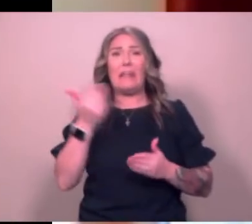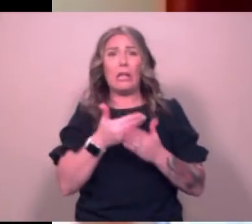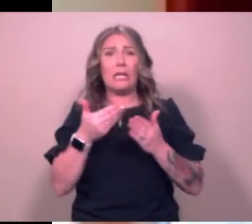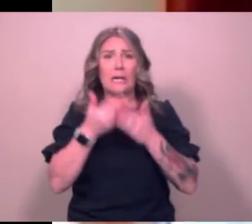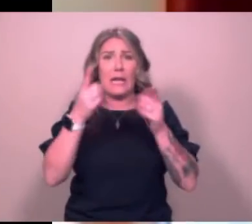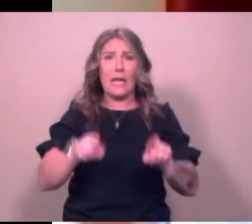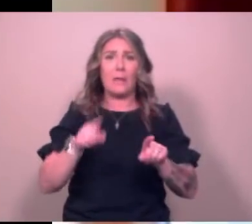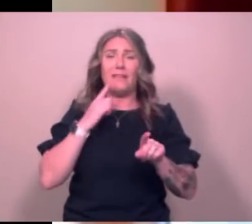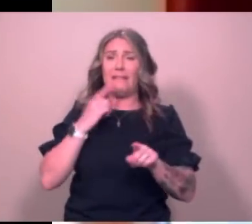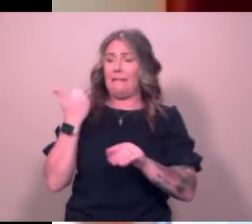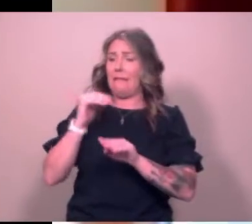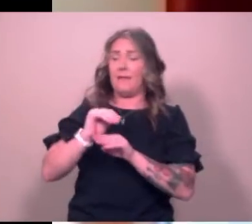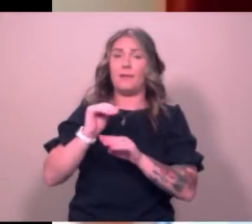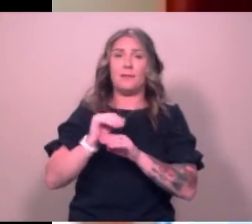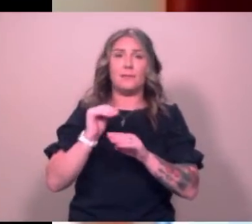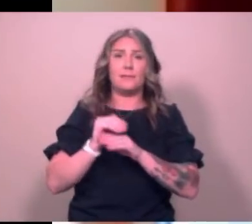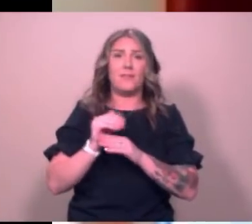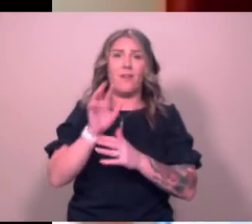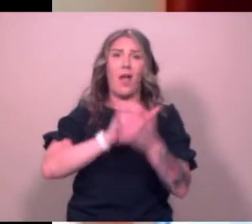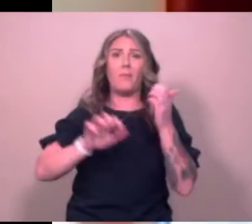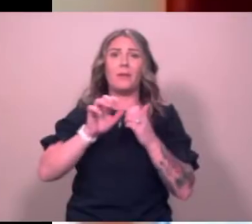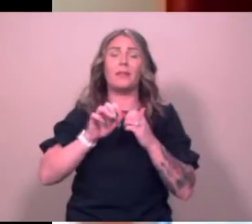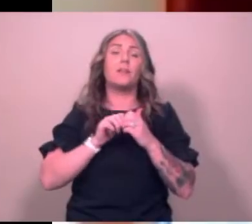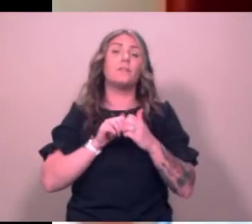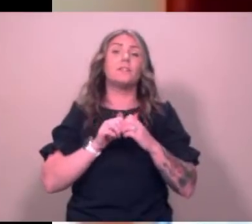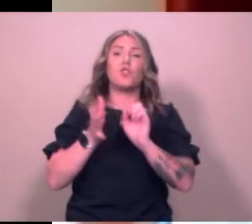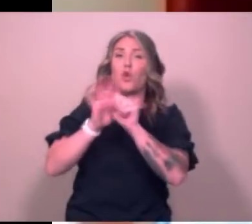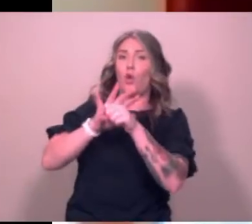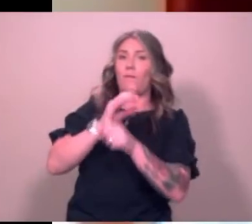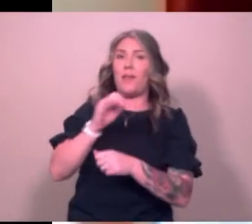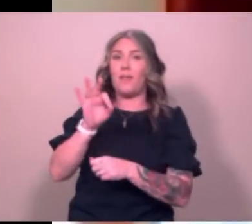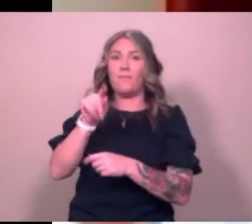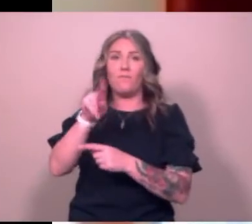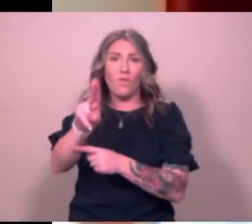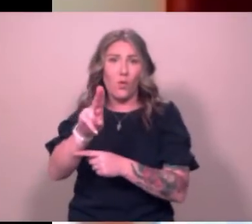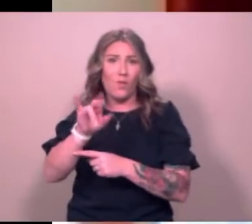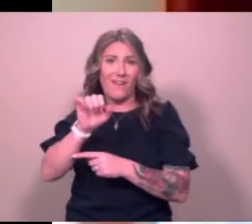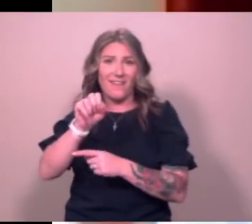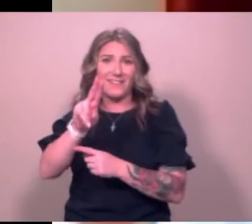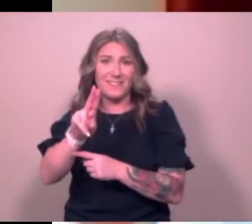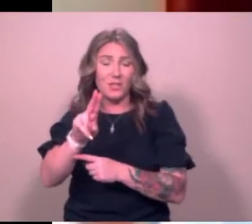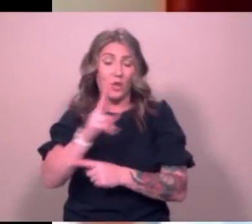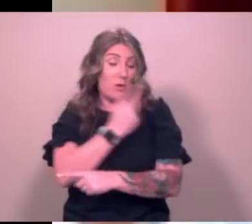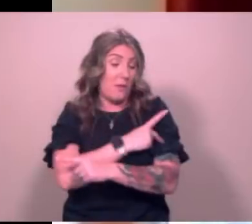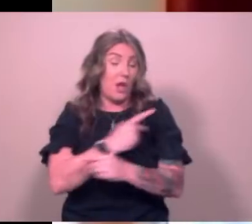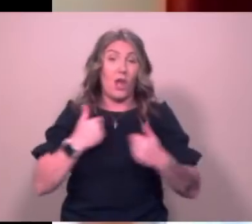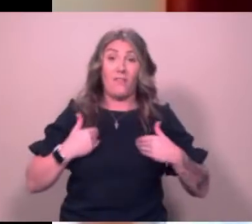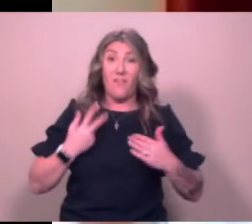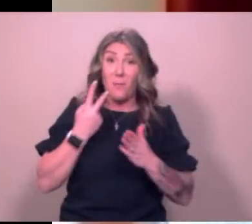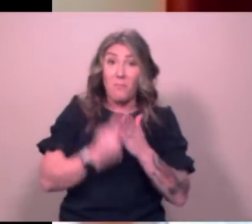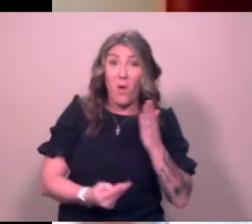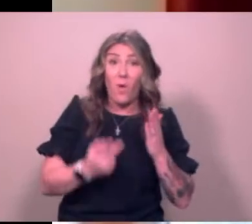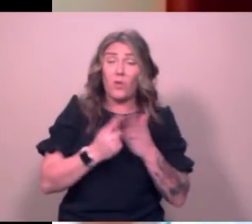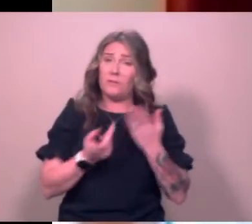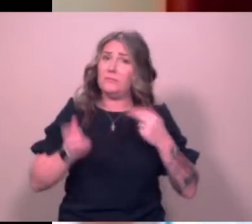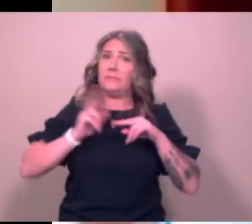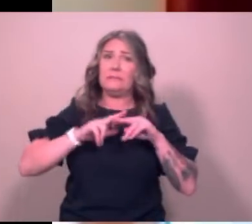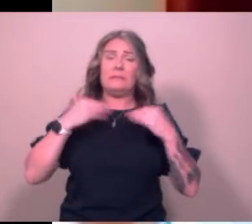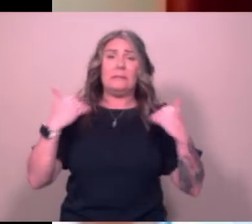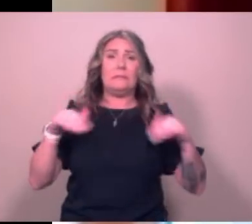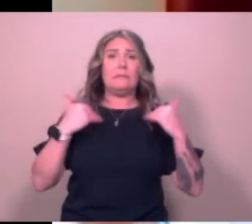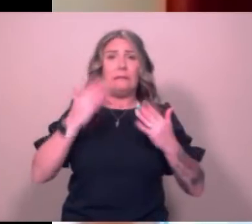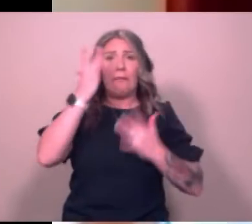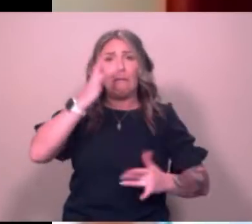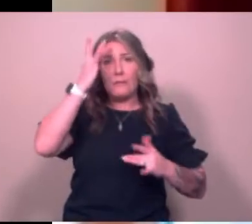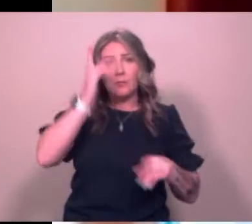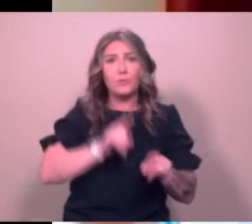us last night is we now have a combination of COVID and flu in the ICU, a patient with both. So, that's going to ramp up some illness as